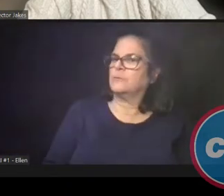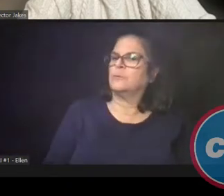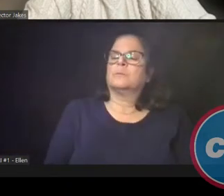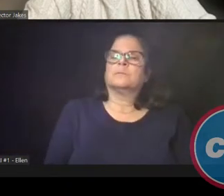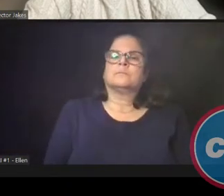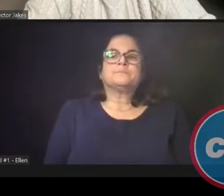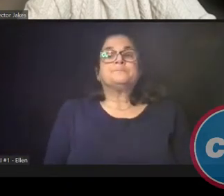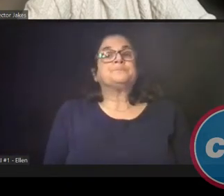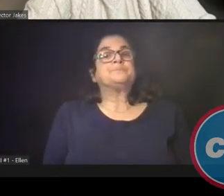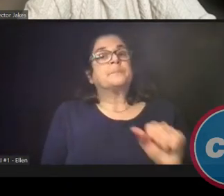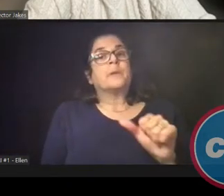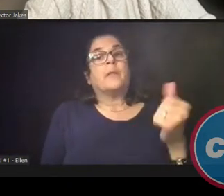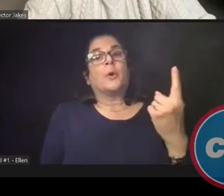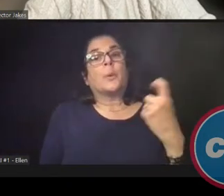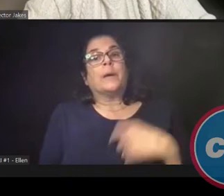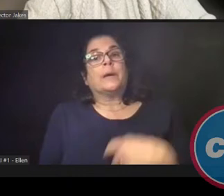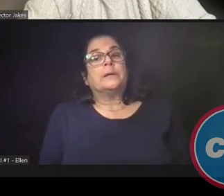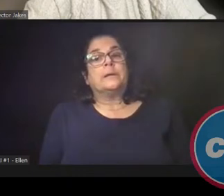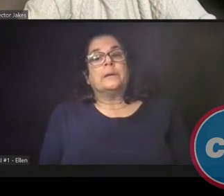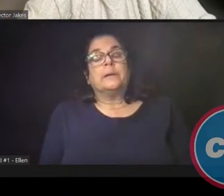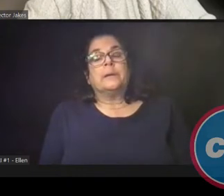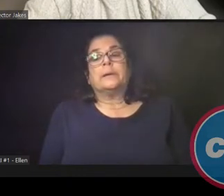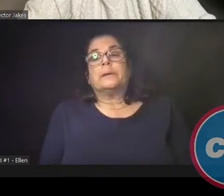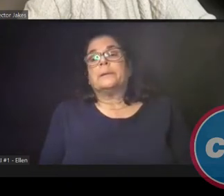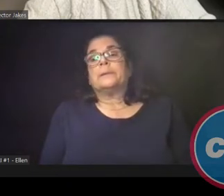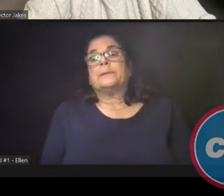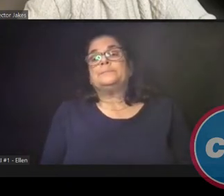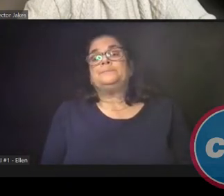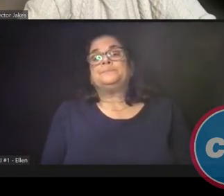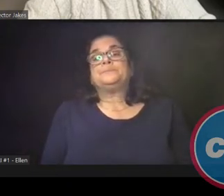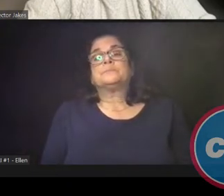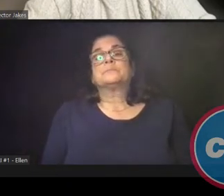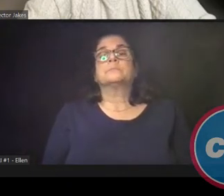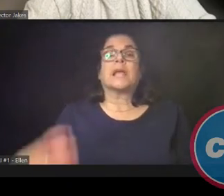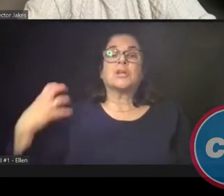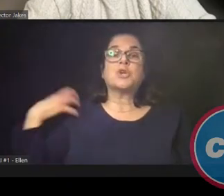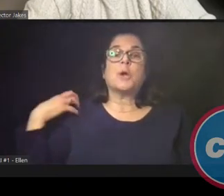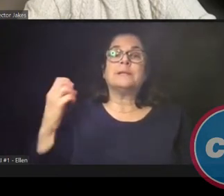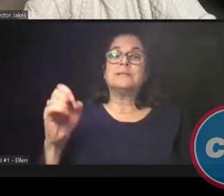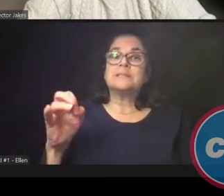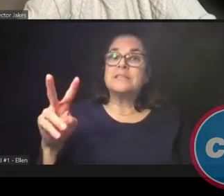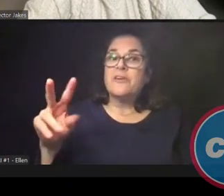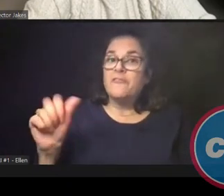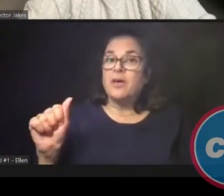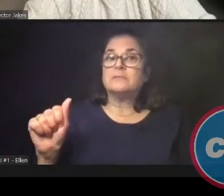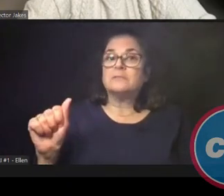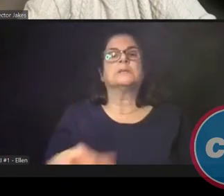Any other questions? I don't. Chairman Silver, we may proceed to G1 through G3.